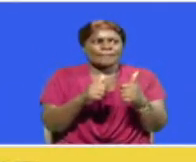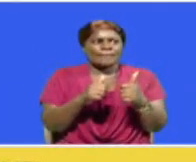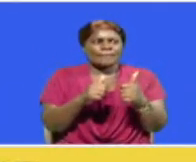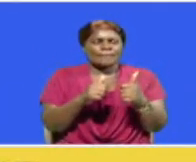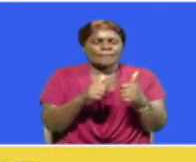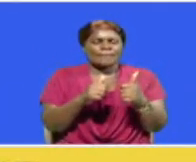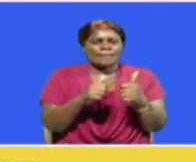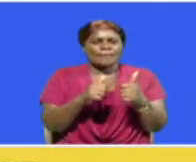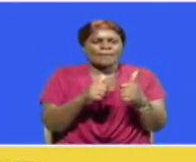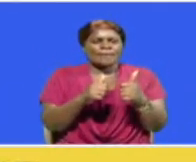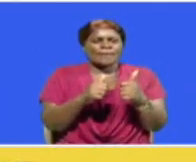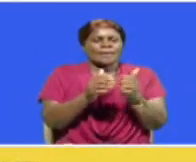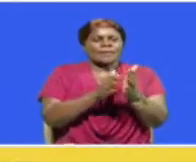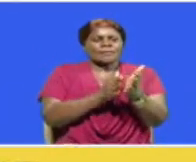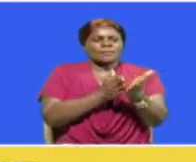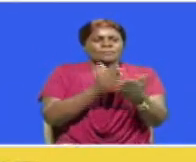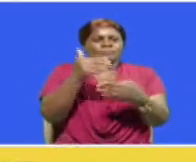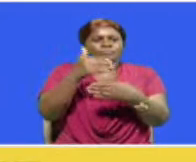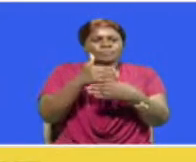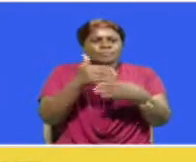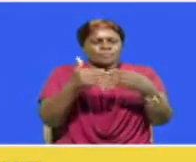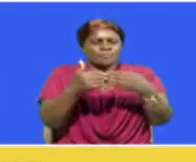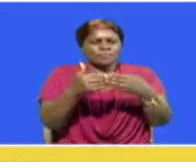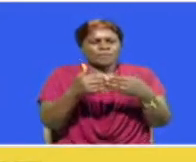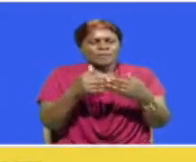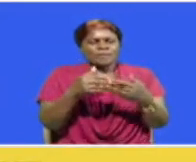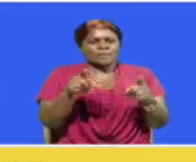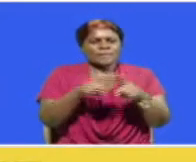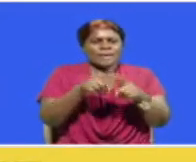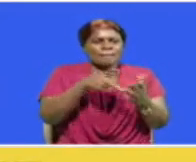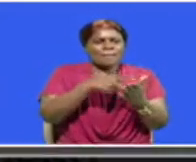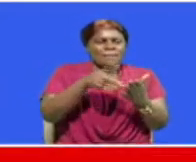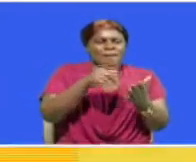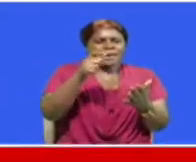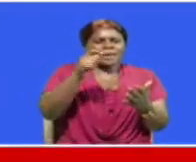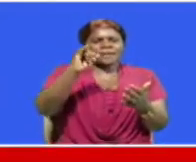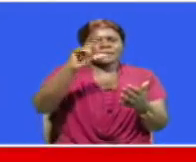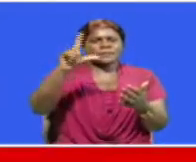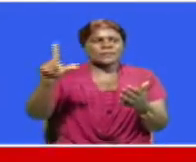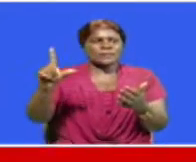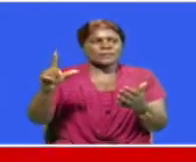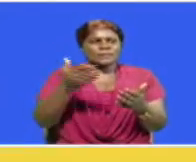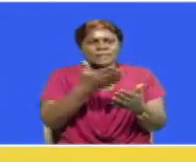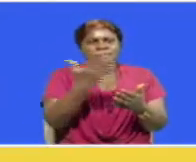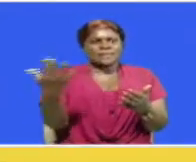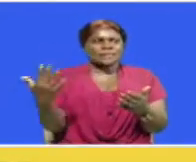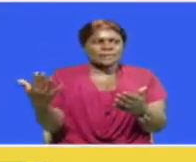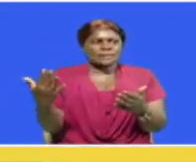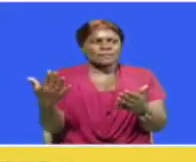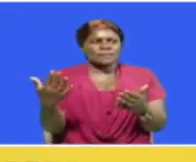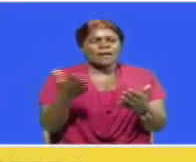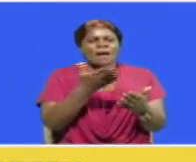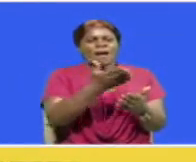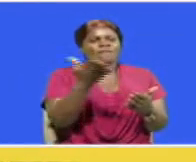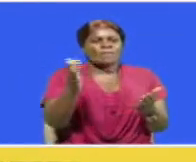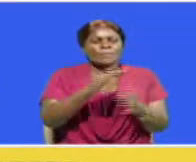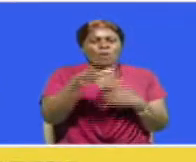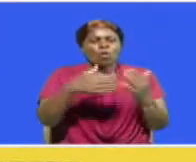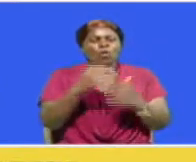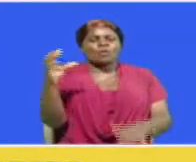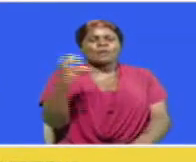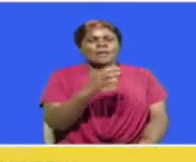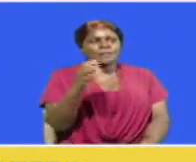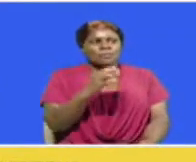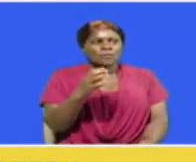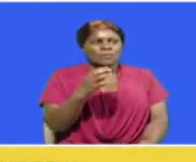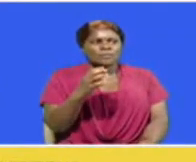So the infrastructure, right, the pay bills and the TLs, these are things that should be available to all customers.